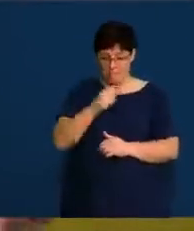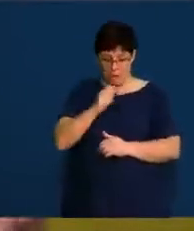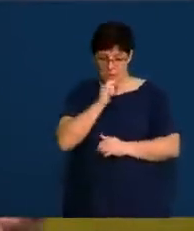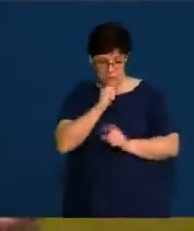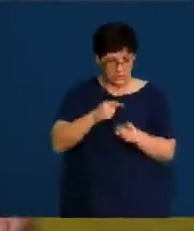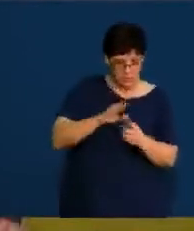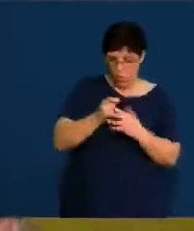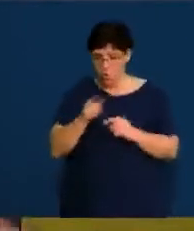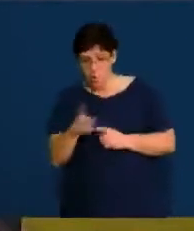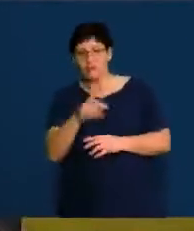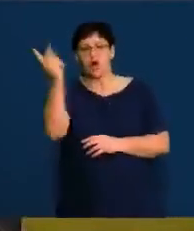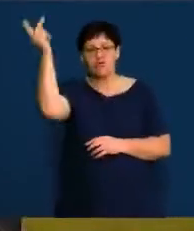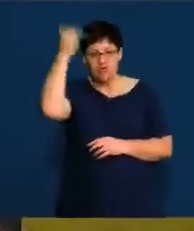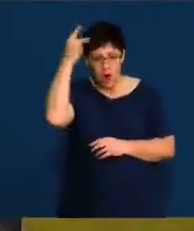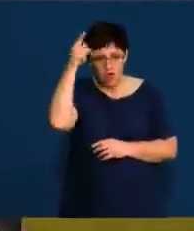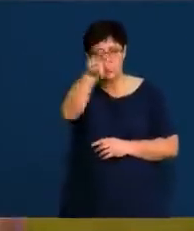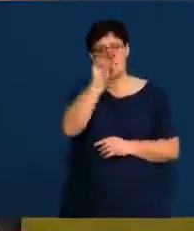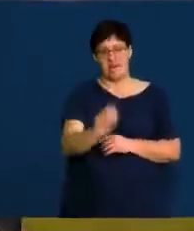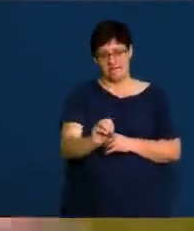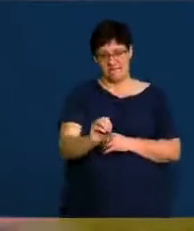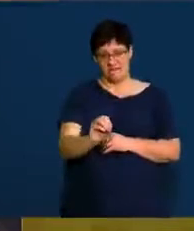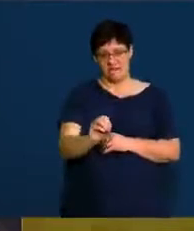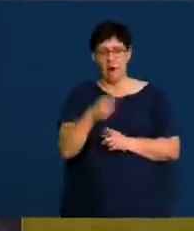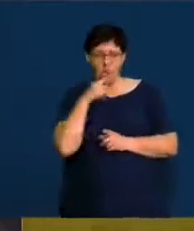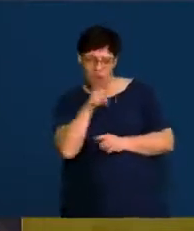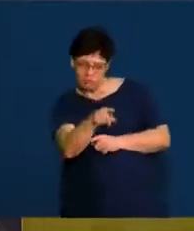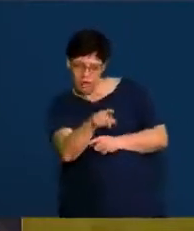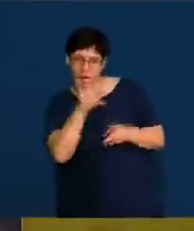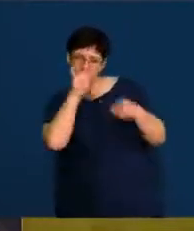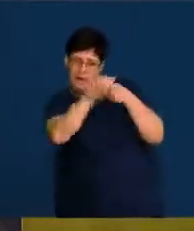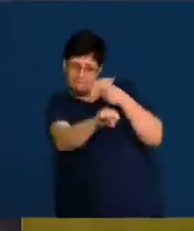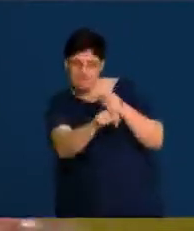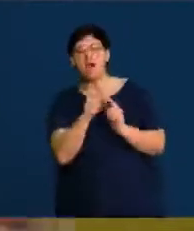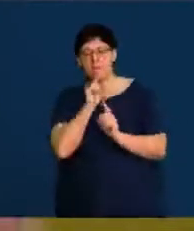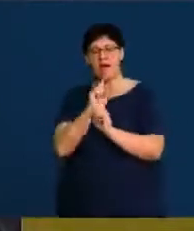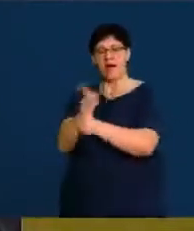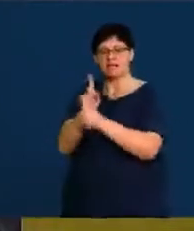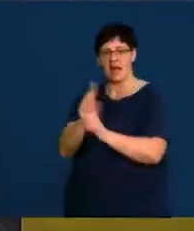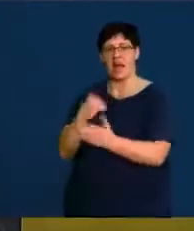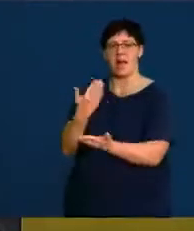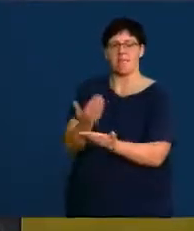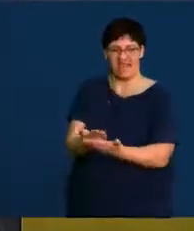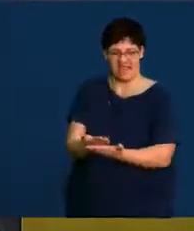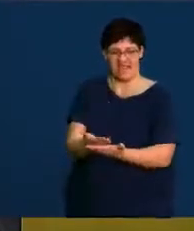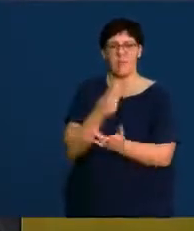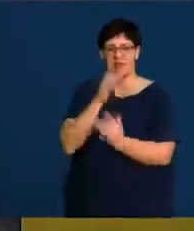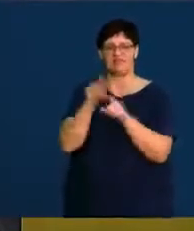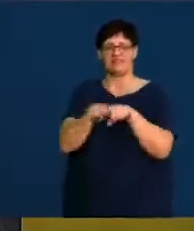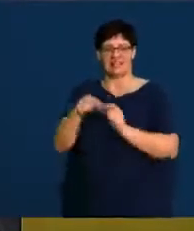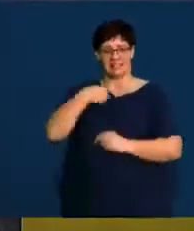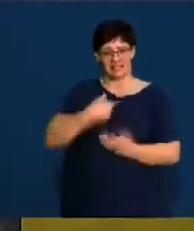it is about the knowledge that you have on map work and your ability to apply it to different maps that you're being examined